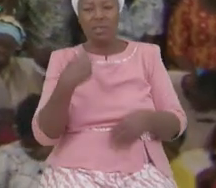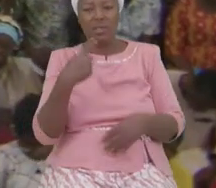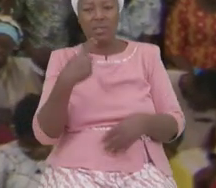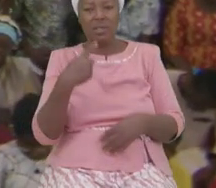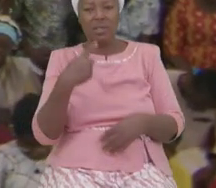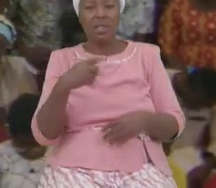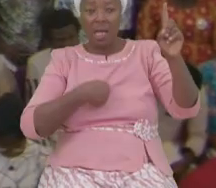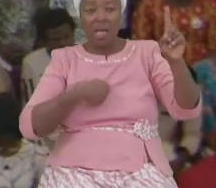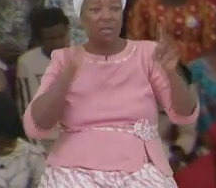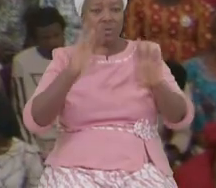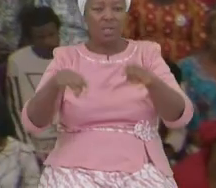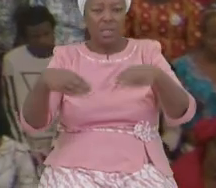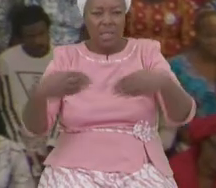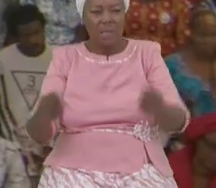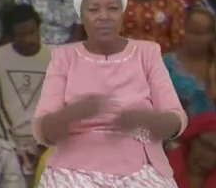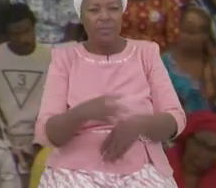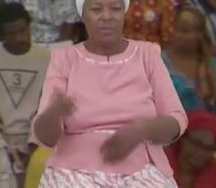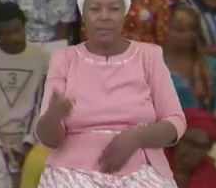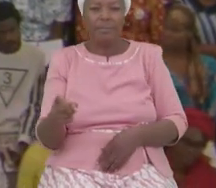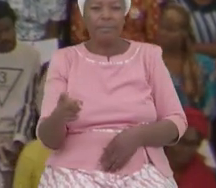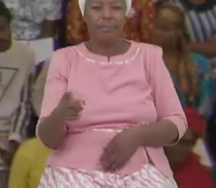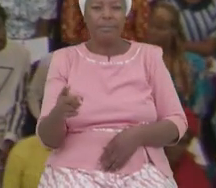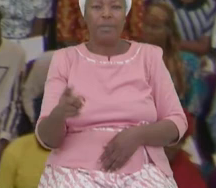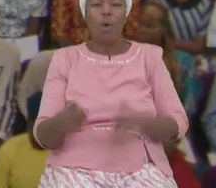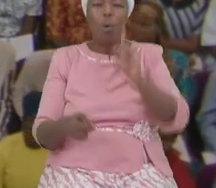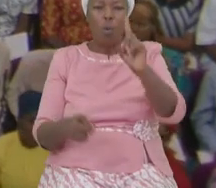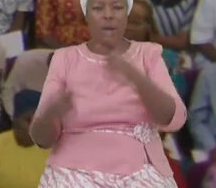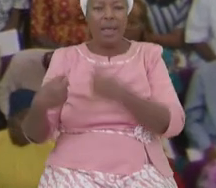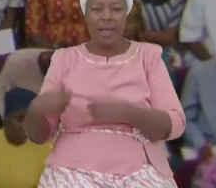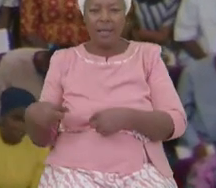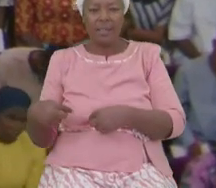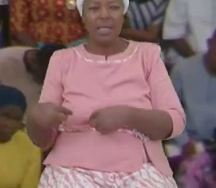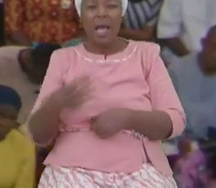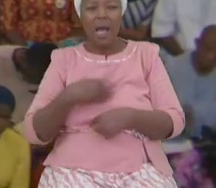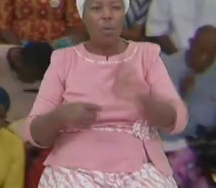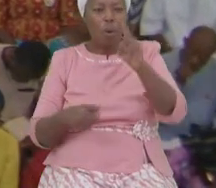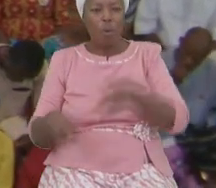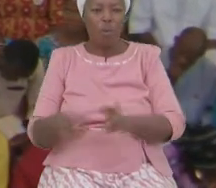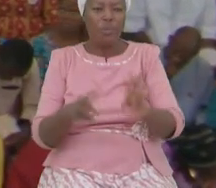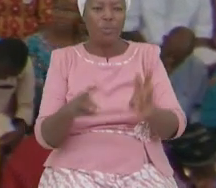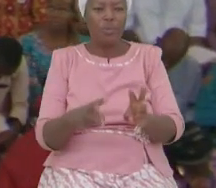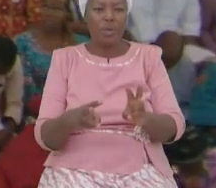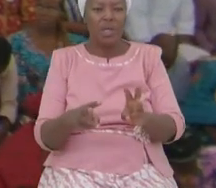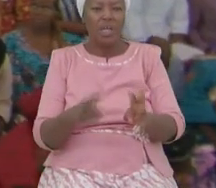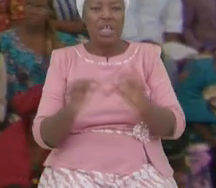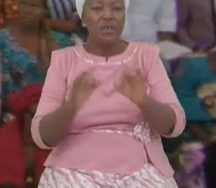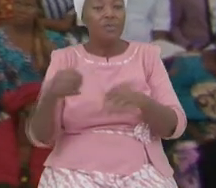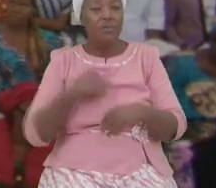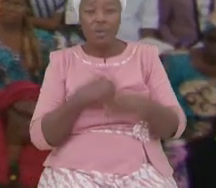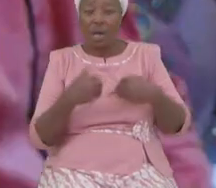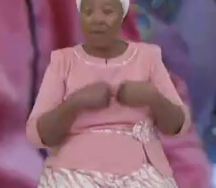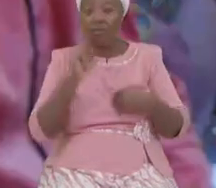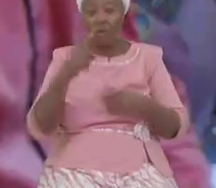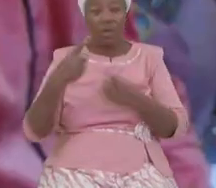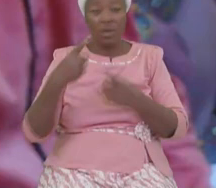will give them one heart and one way. If we have one